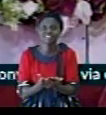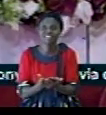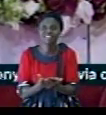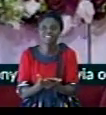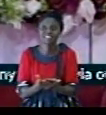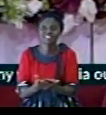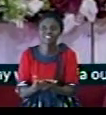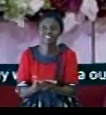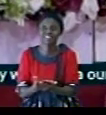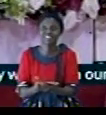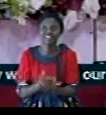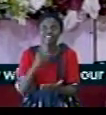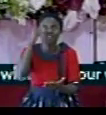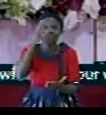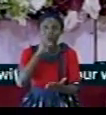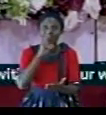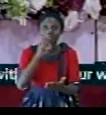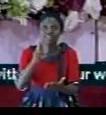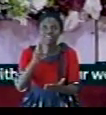all.